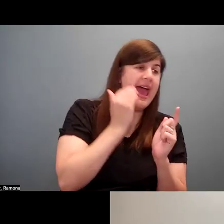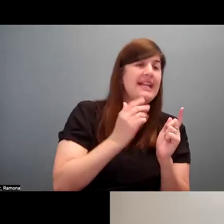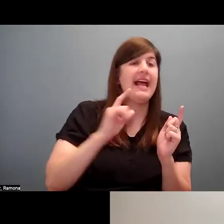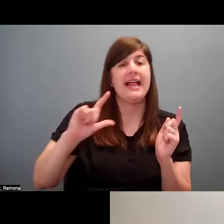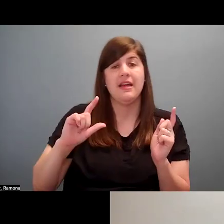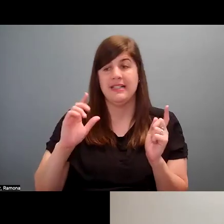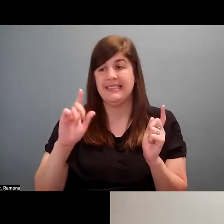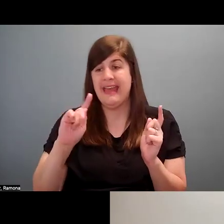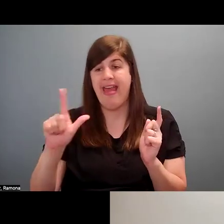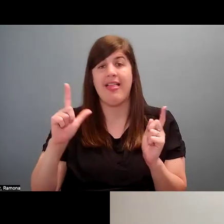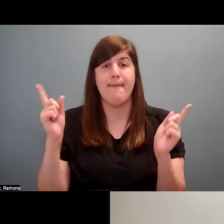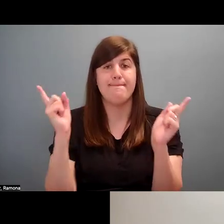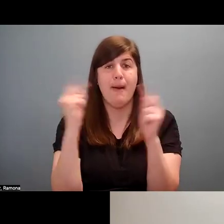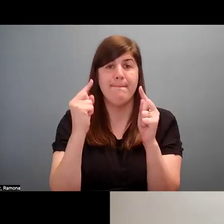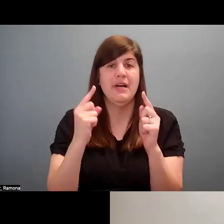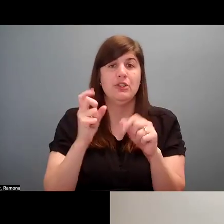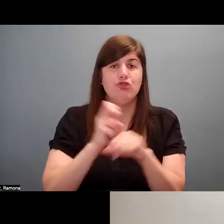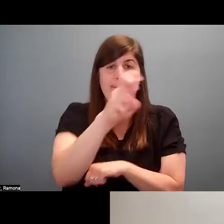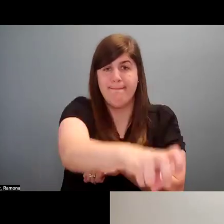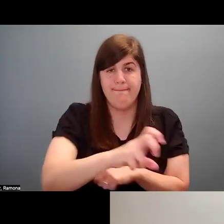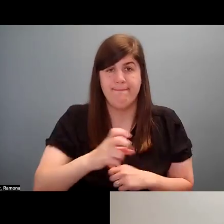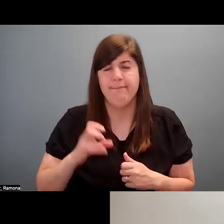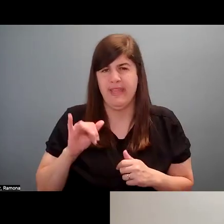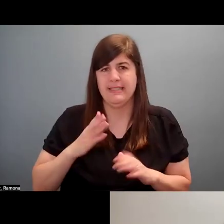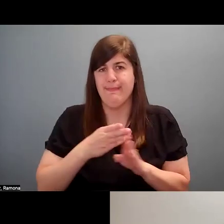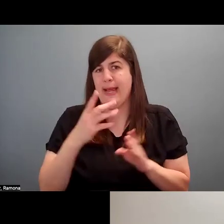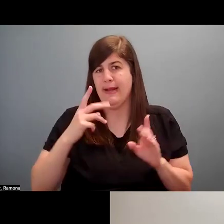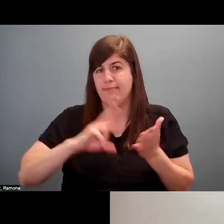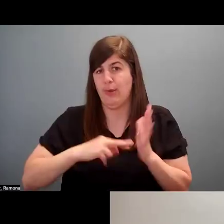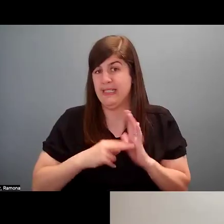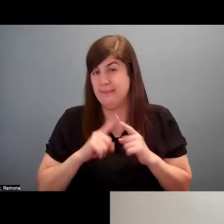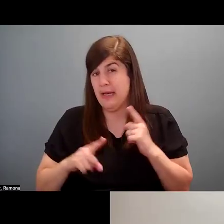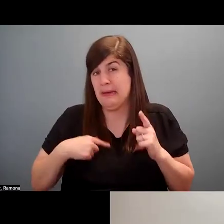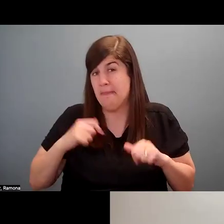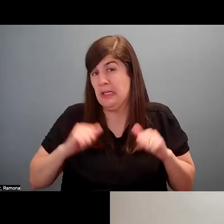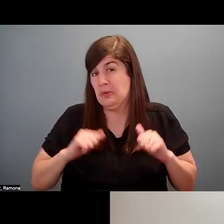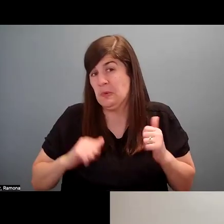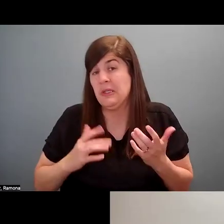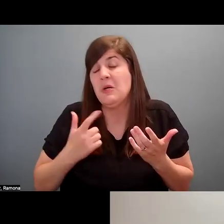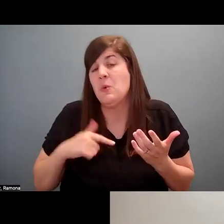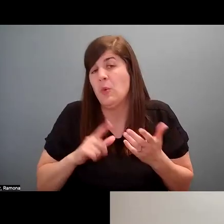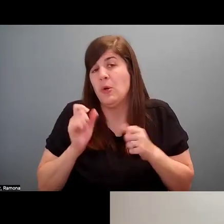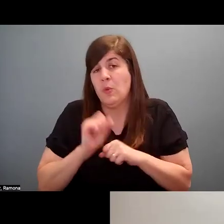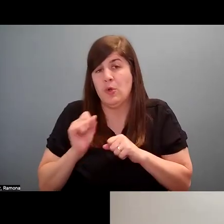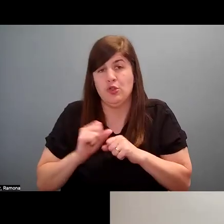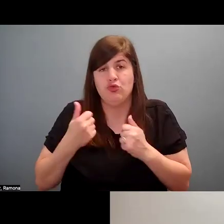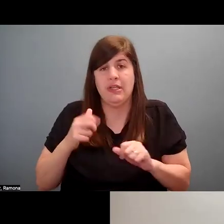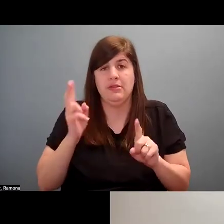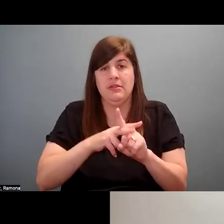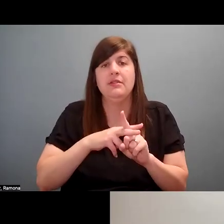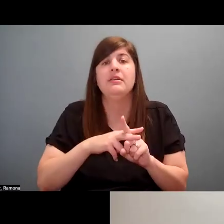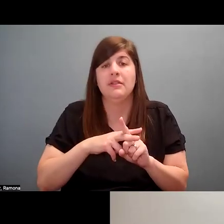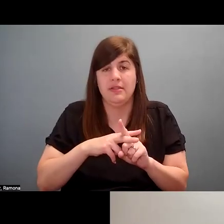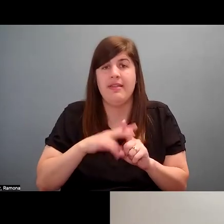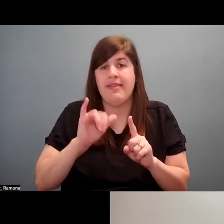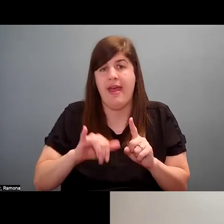jump forward. I believe that's the main purpose. I'm not sure though. But we're working on implementing that mechanism